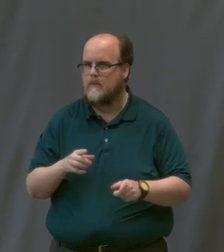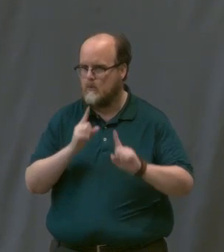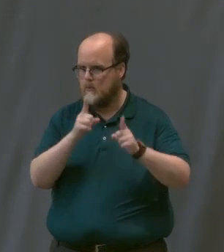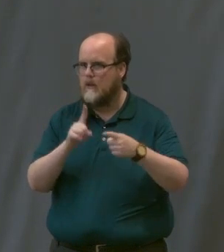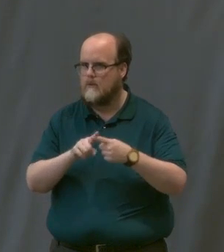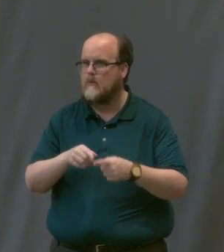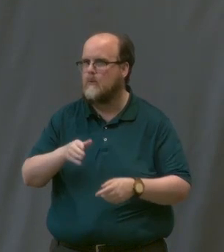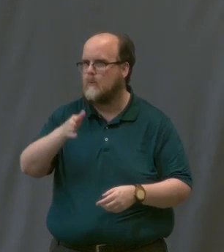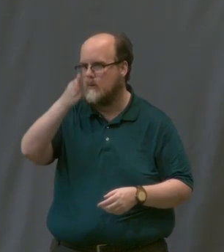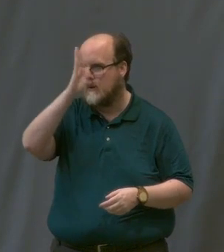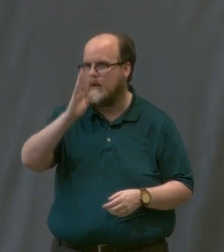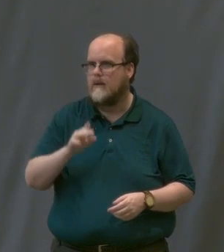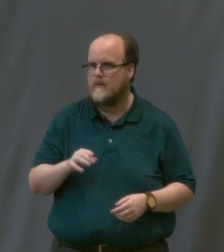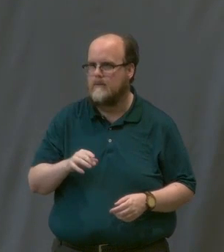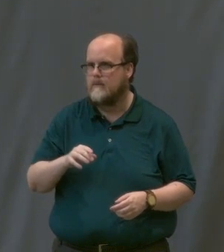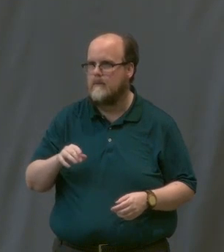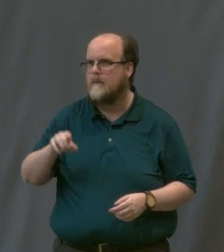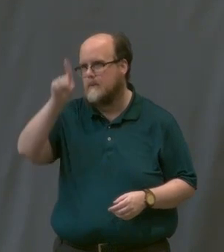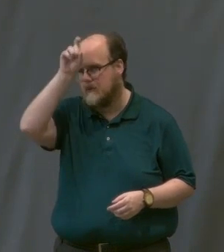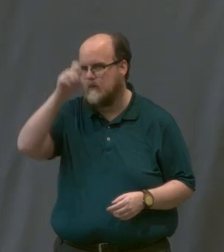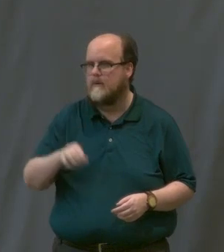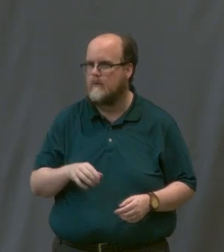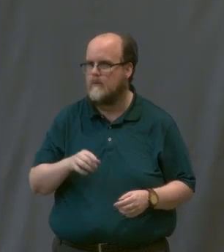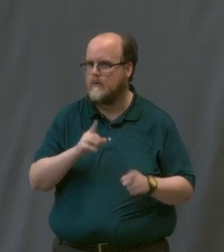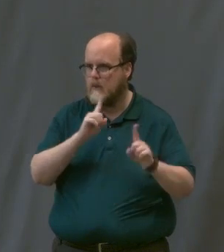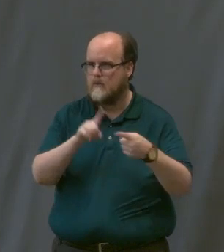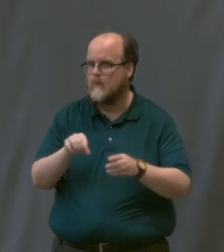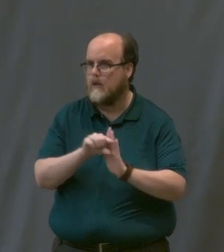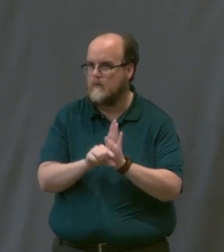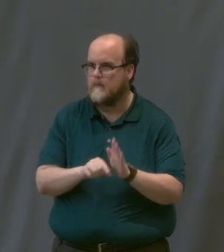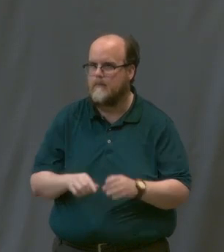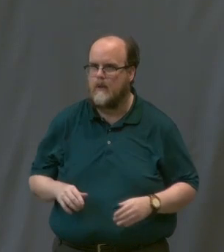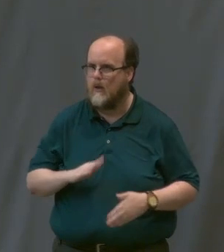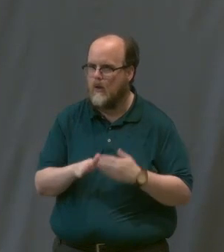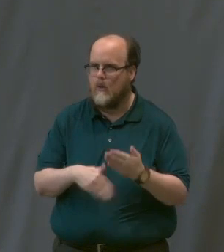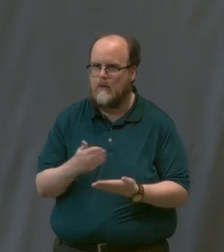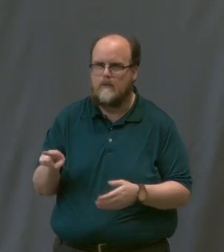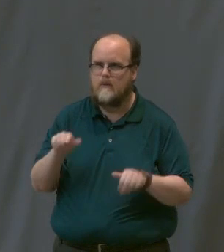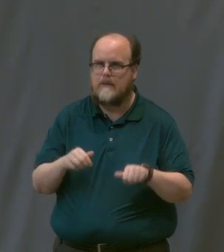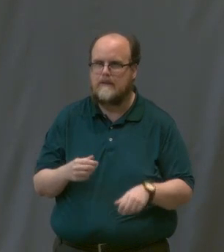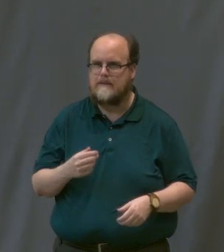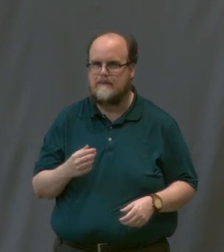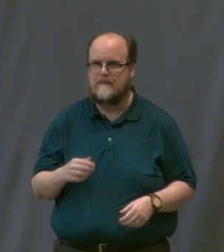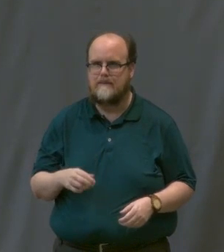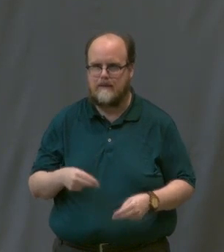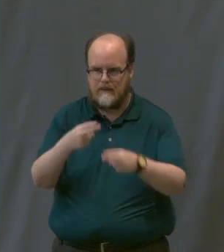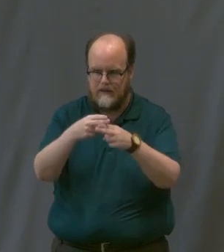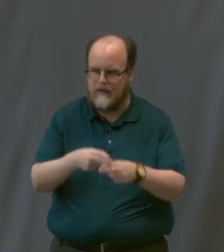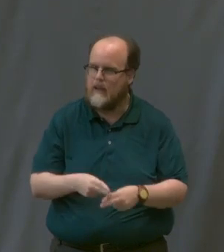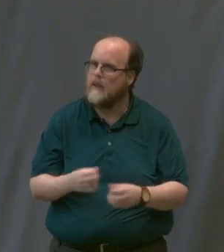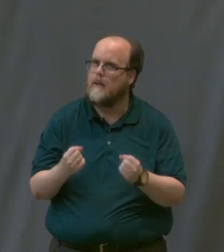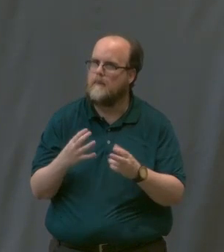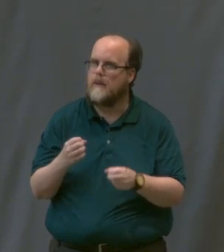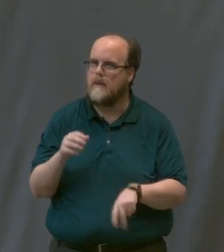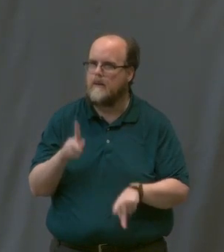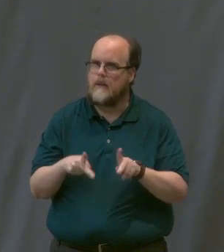the mystery of God, people's response to the gospel. And all of you can sit here and name a boatload of